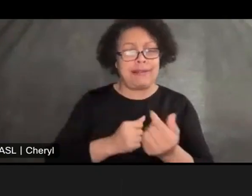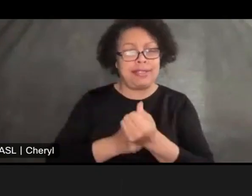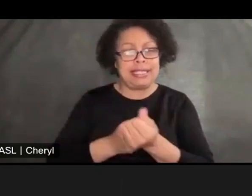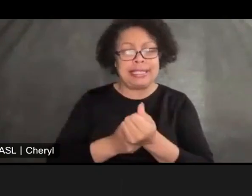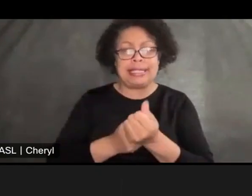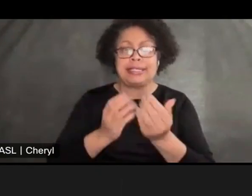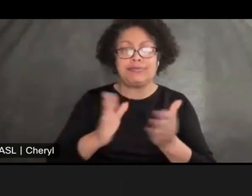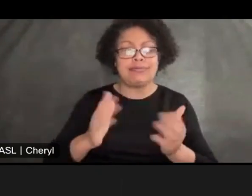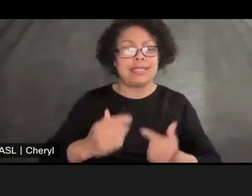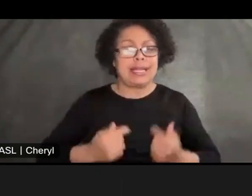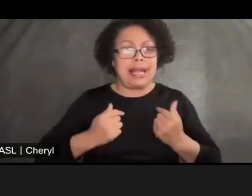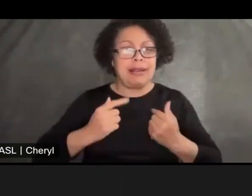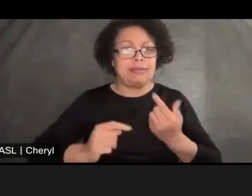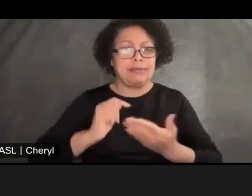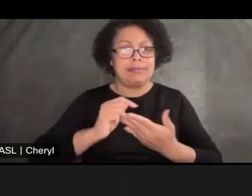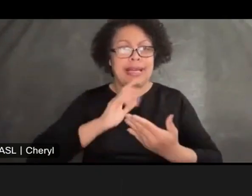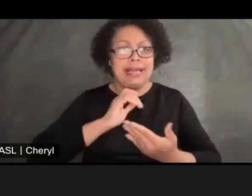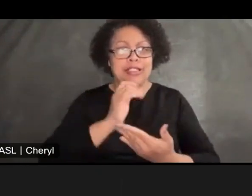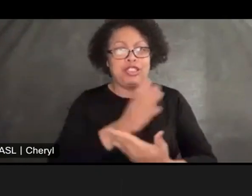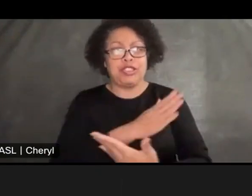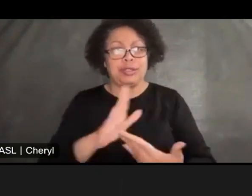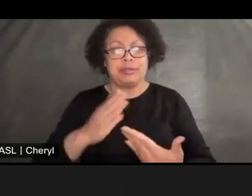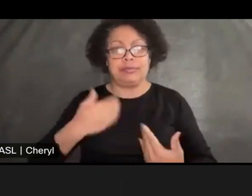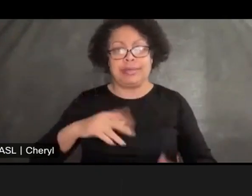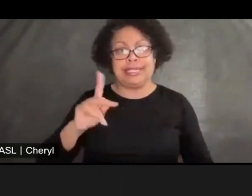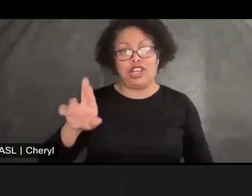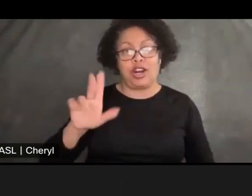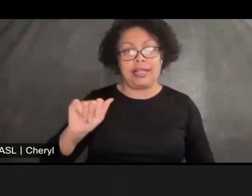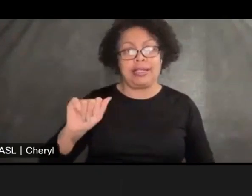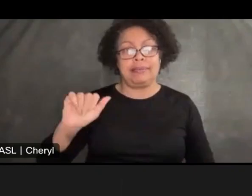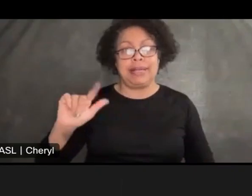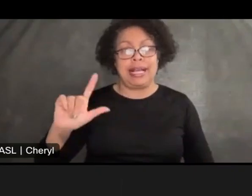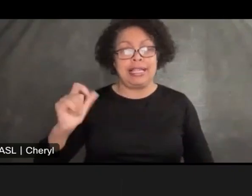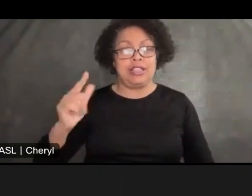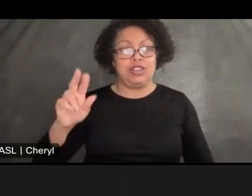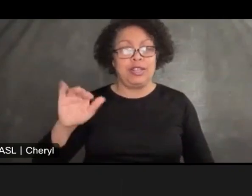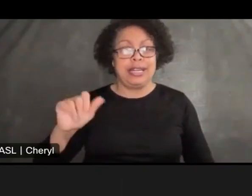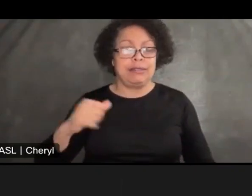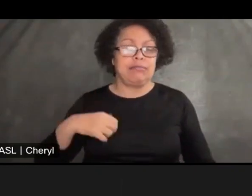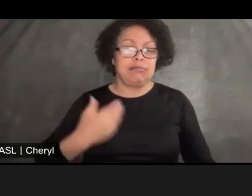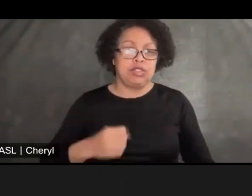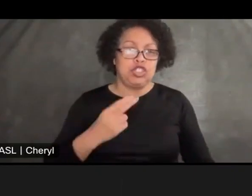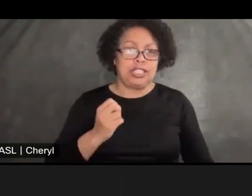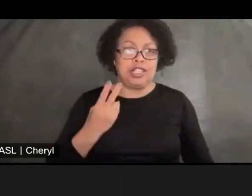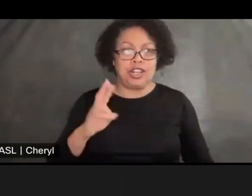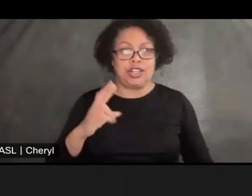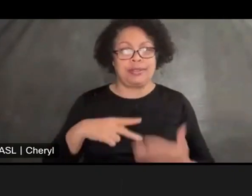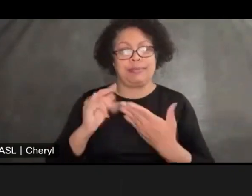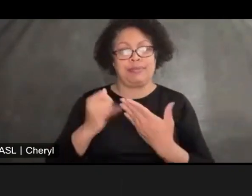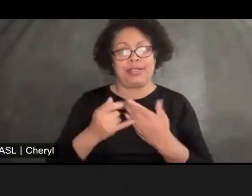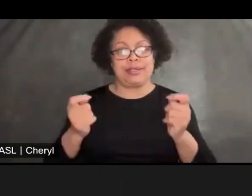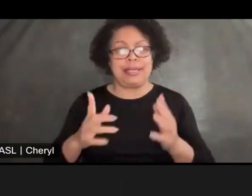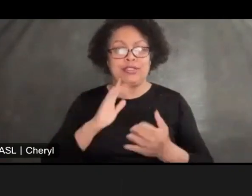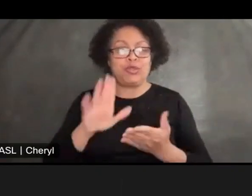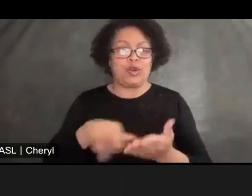Lifespan. My name is Carla Alegria. I use she, her pronouns, and I am the project manager of the National Center